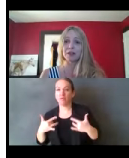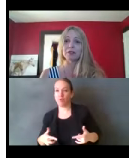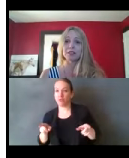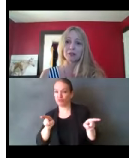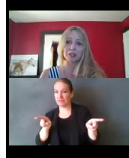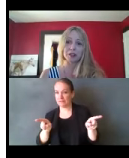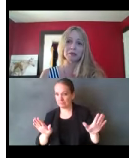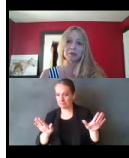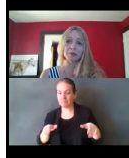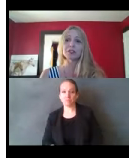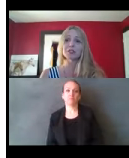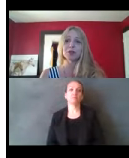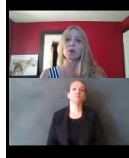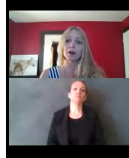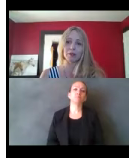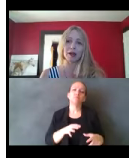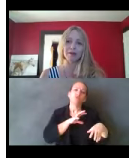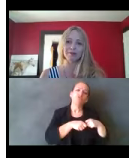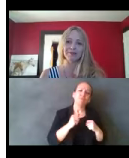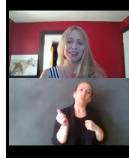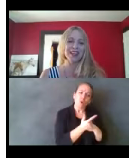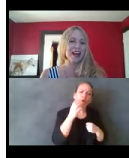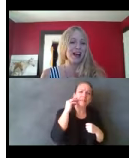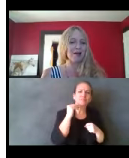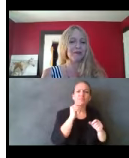in our life and different times, but just to be aware of that.